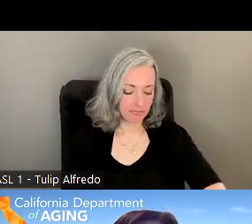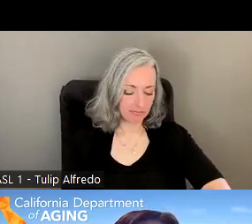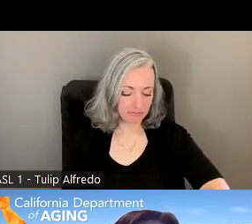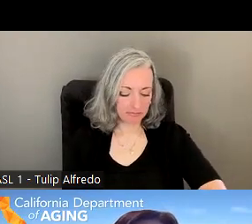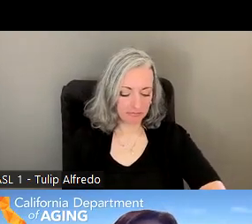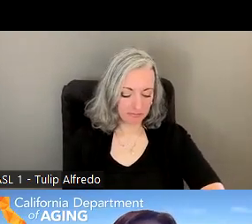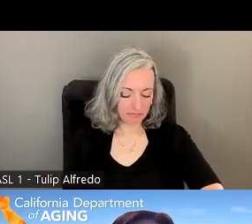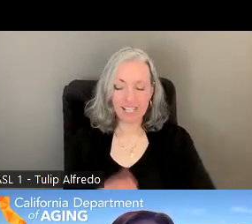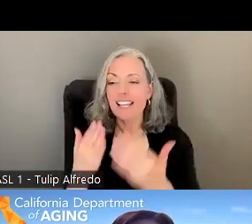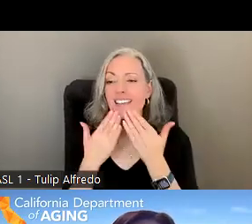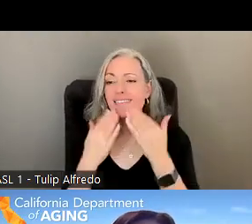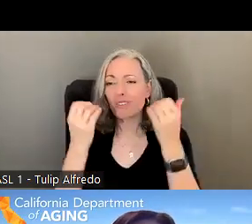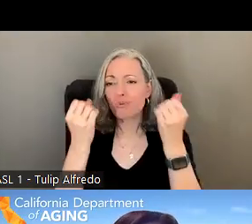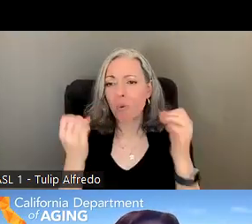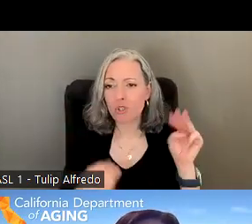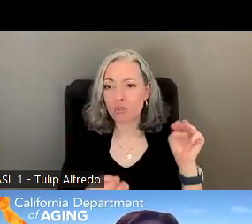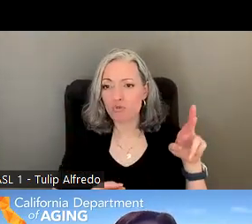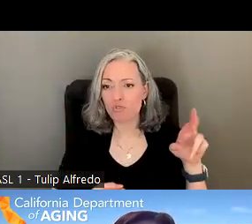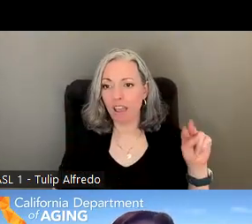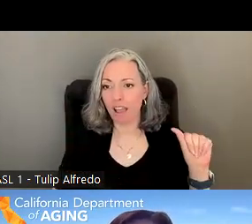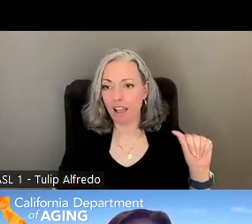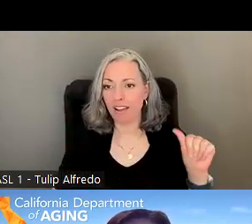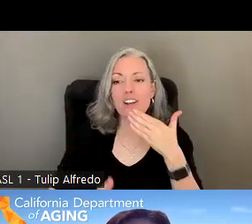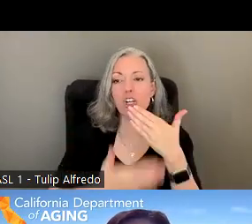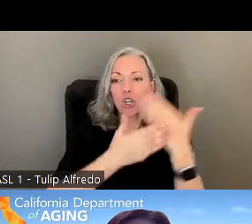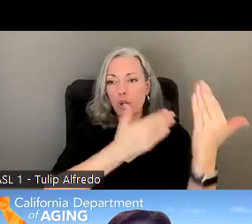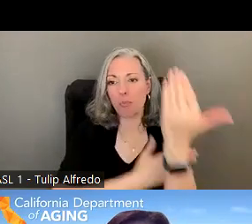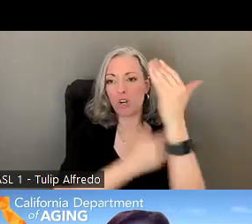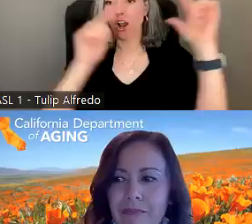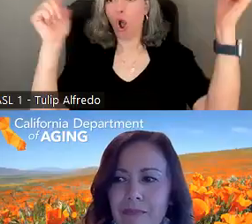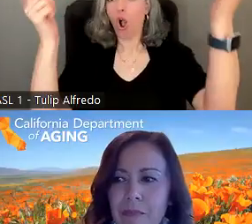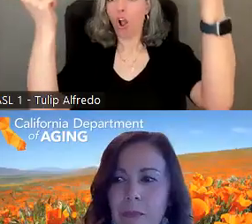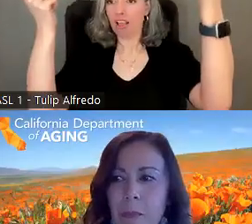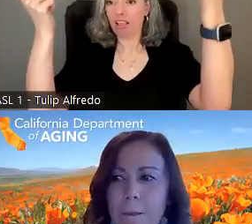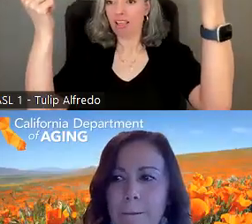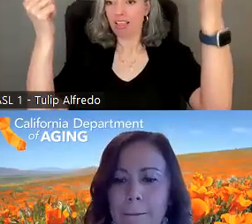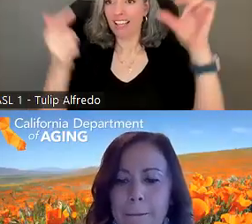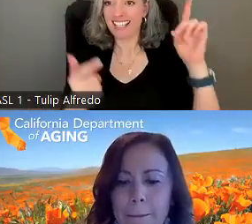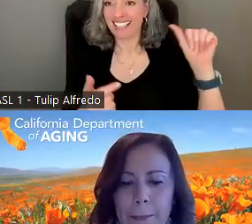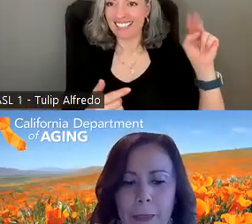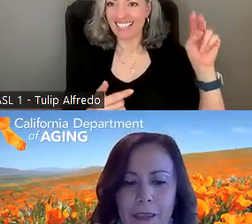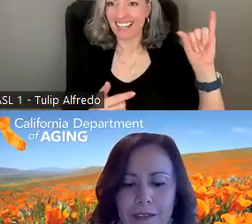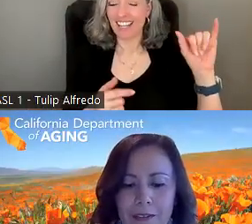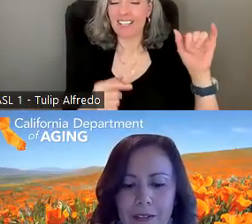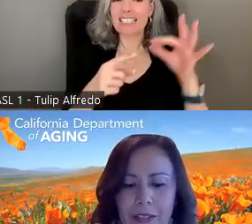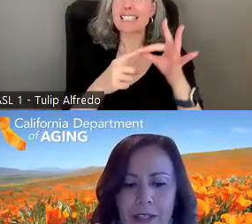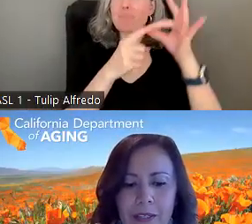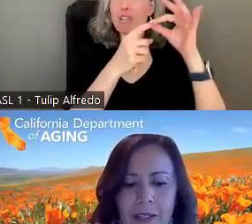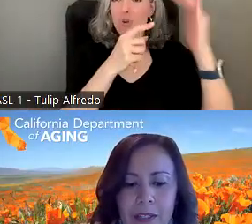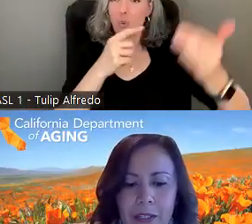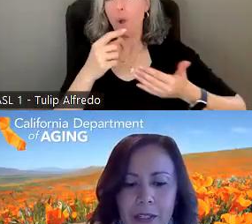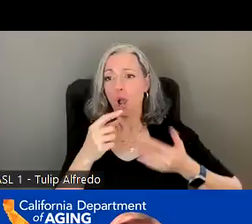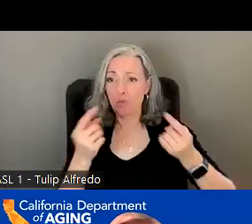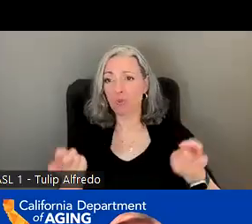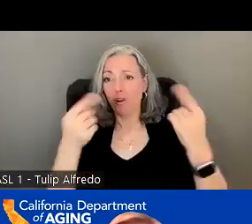Thank you so much, Marina. Good morning to everyone. And Danny, special welcome to you. We're so glad